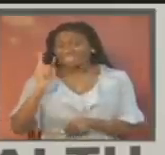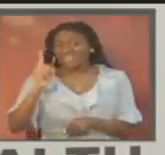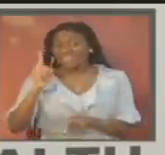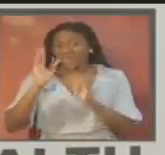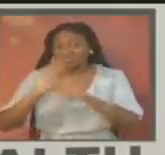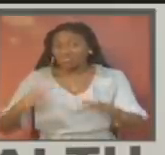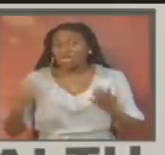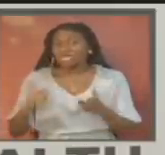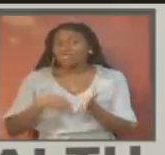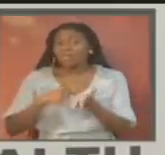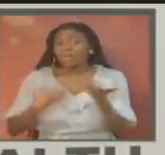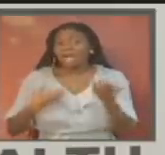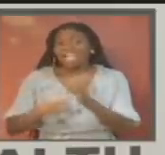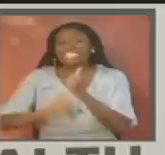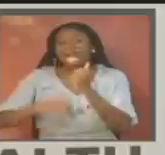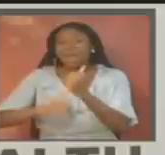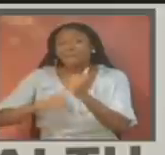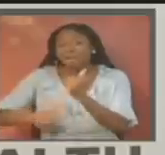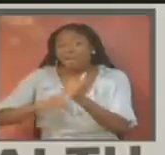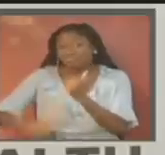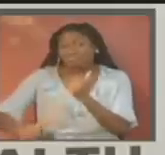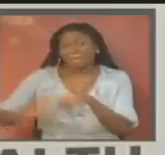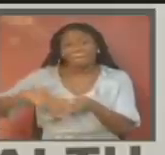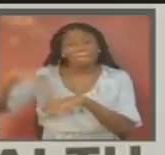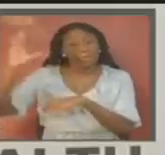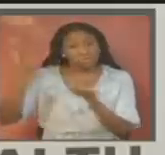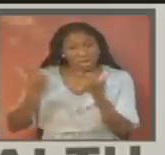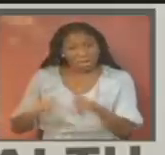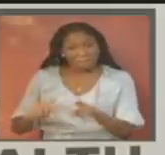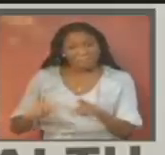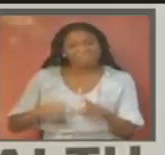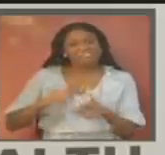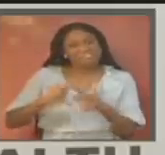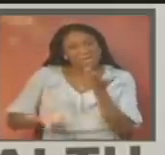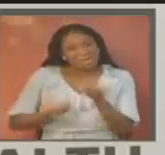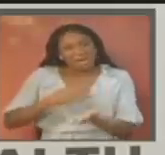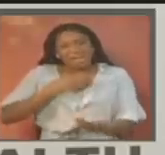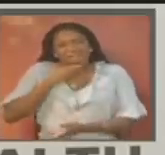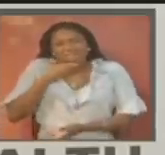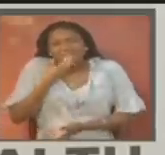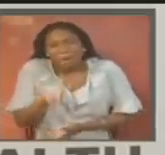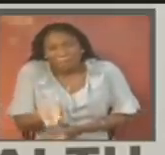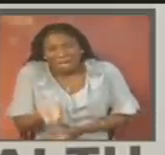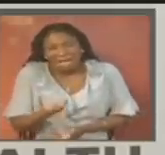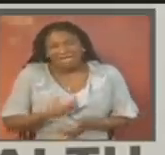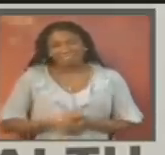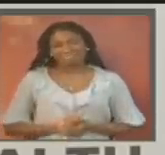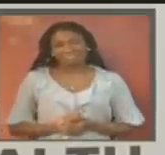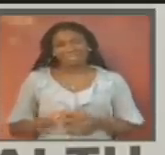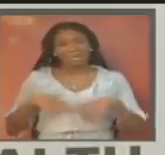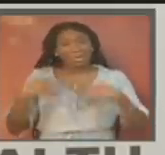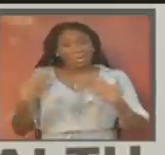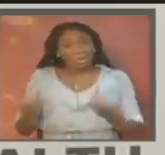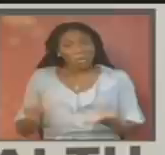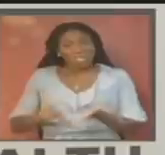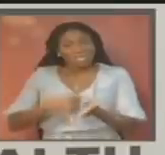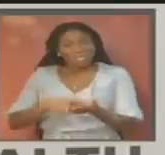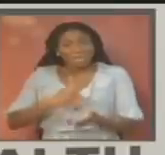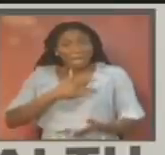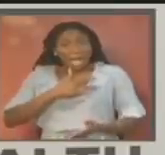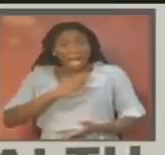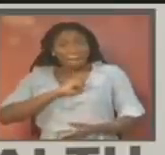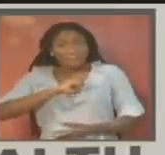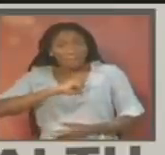common, much more than even vomiting. So diarrhea, vomiting. In terms of the heart, they'll have high heart rate. They'll have a high